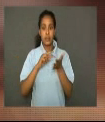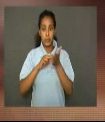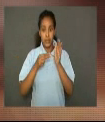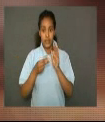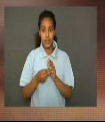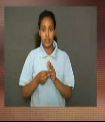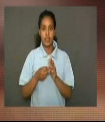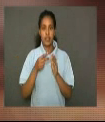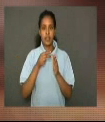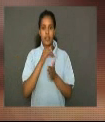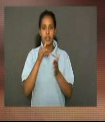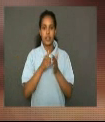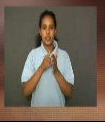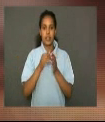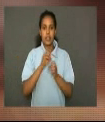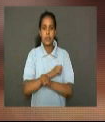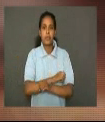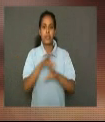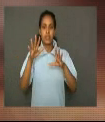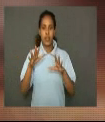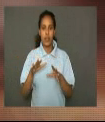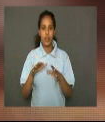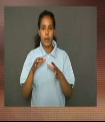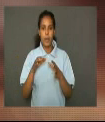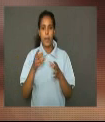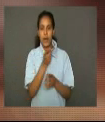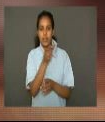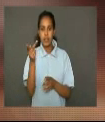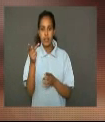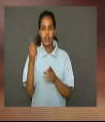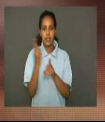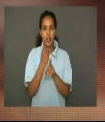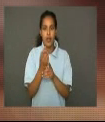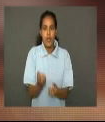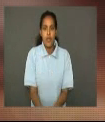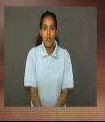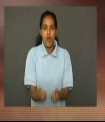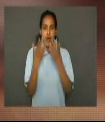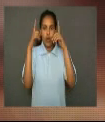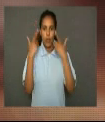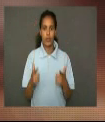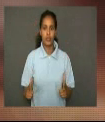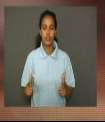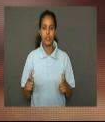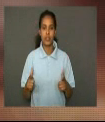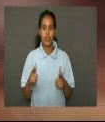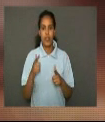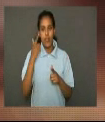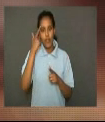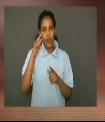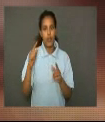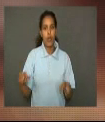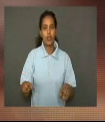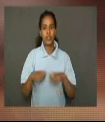means that its spread out particles create more opportunity for